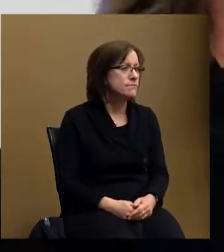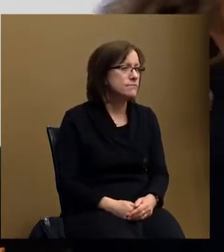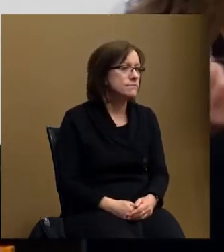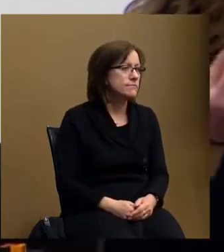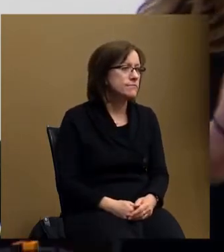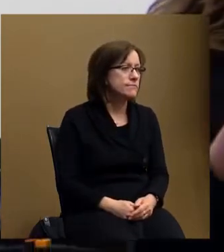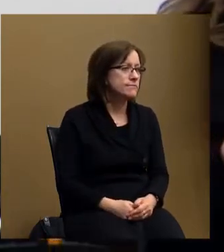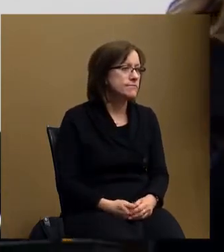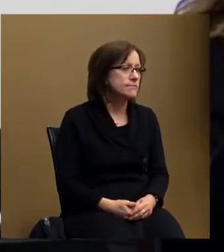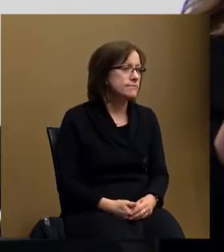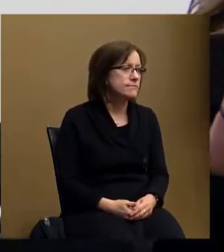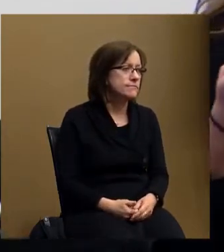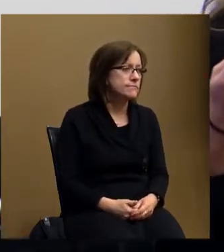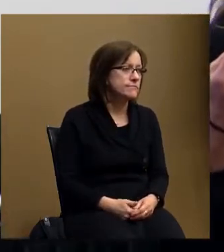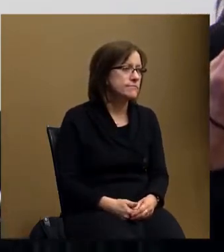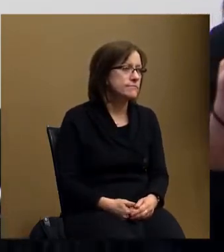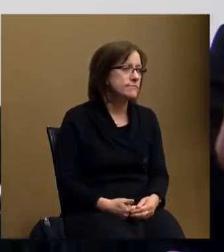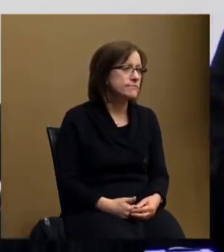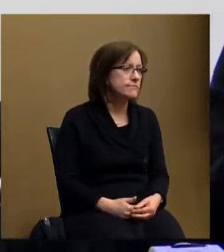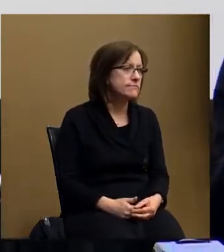Okay?